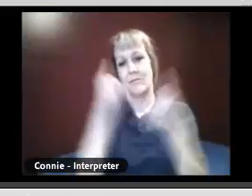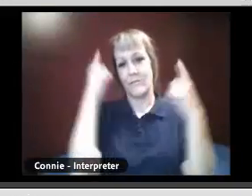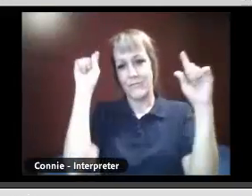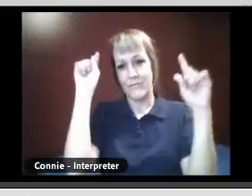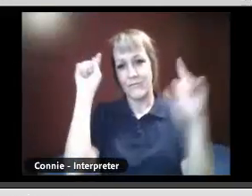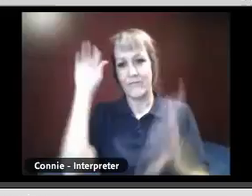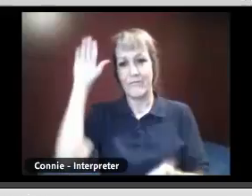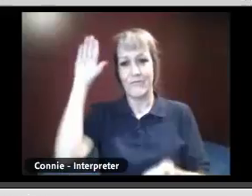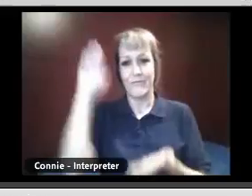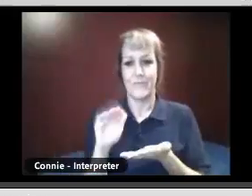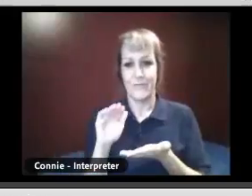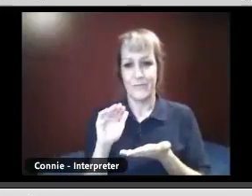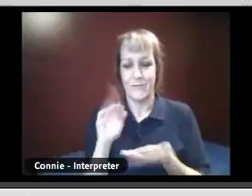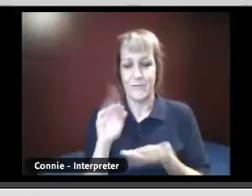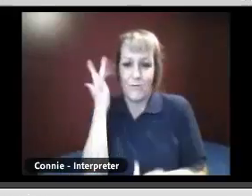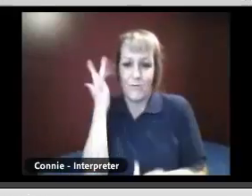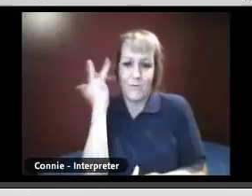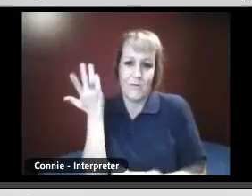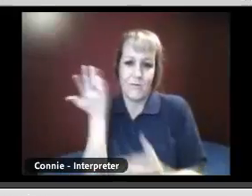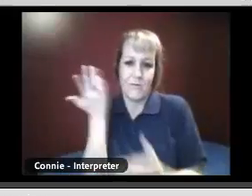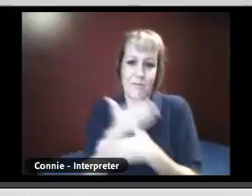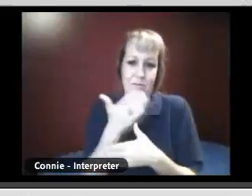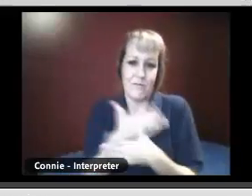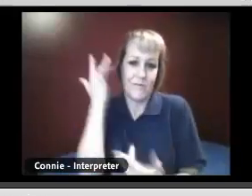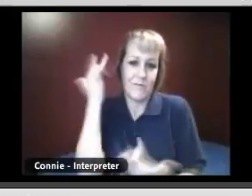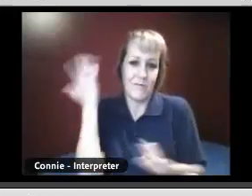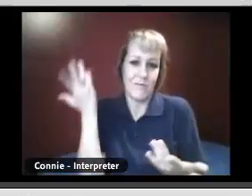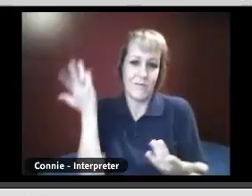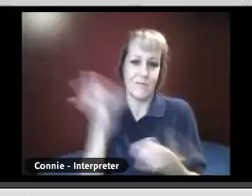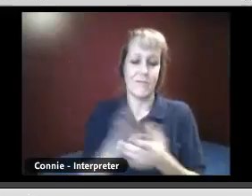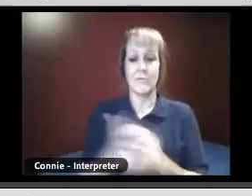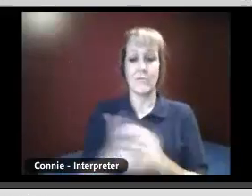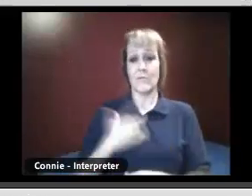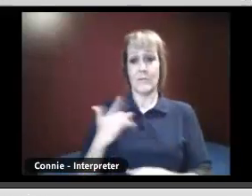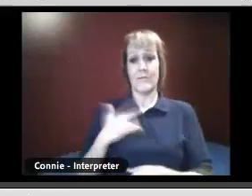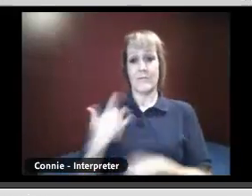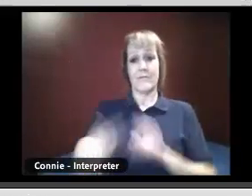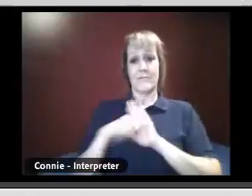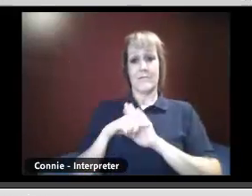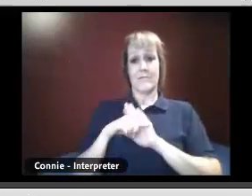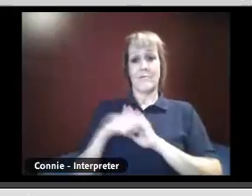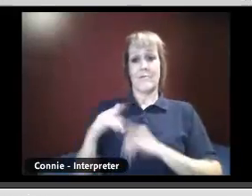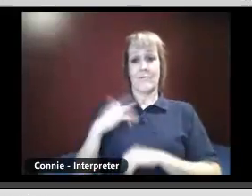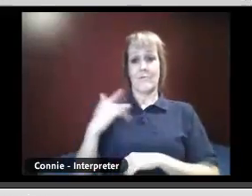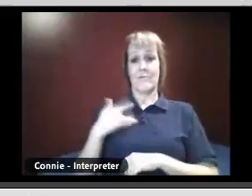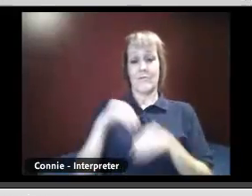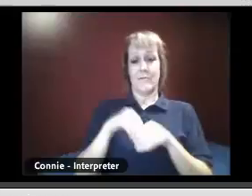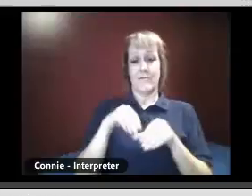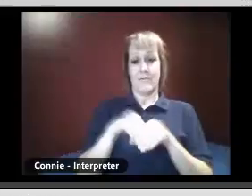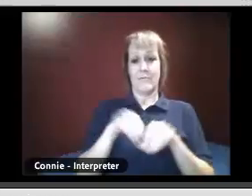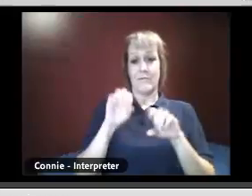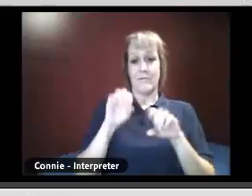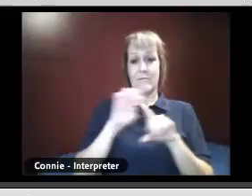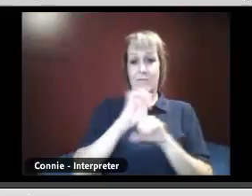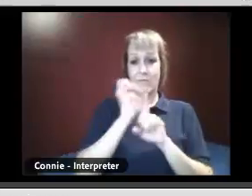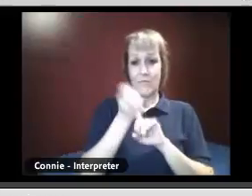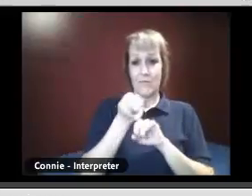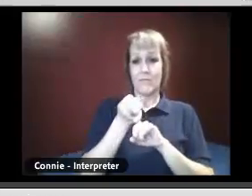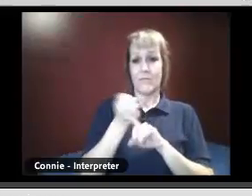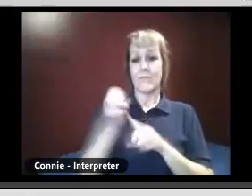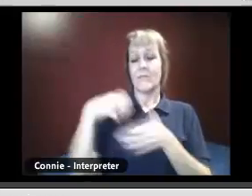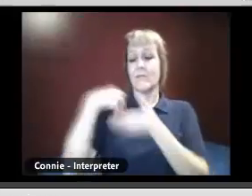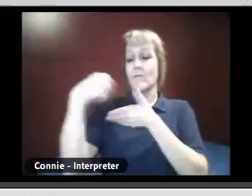because why bother? Right, the dissension, you can feel it. You can feel it internally, and those coming in externally